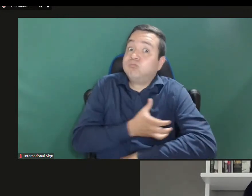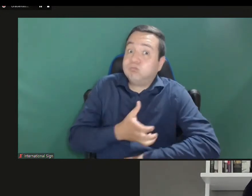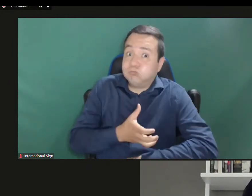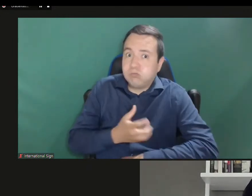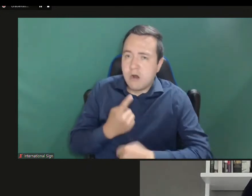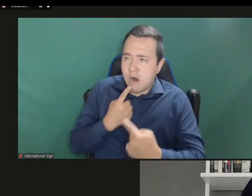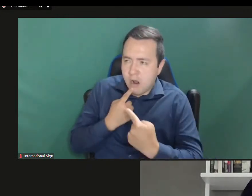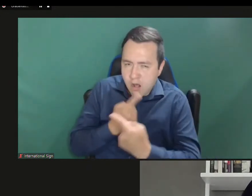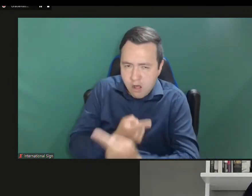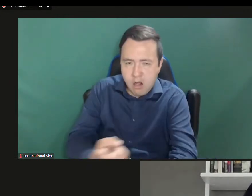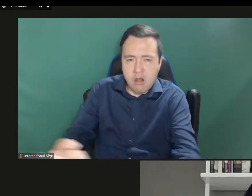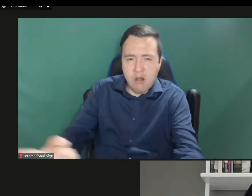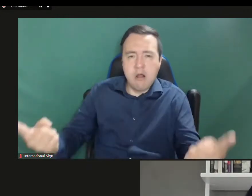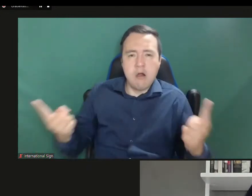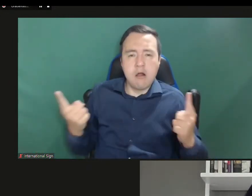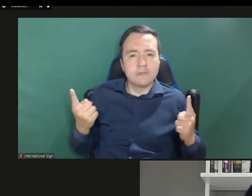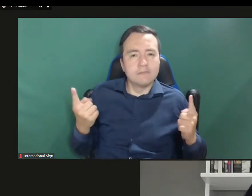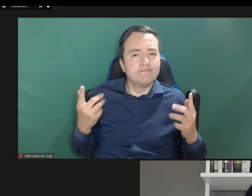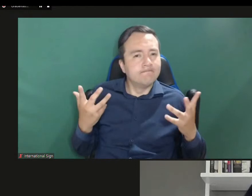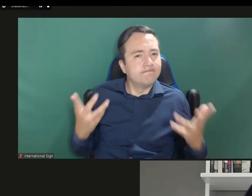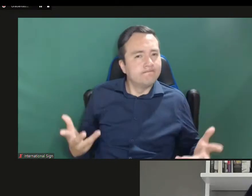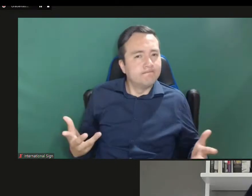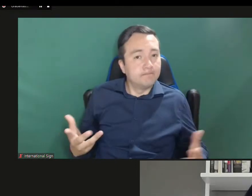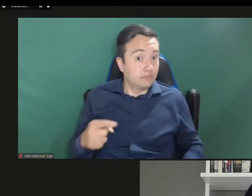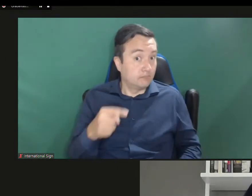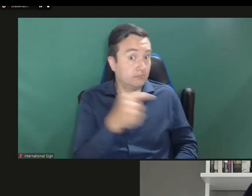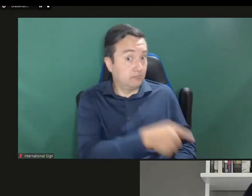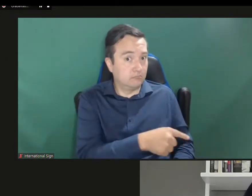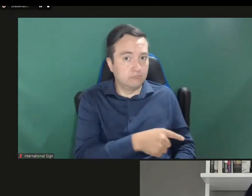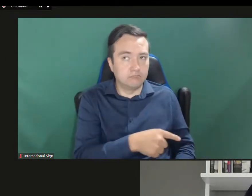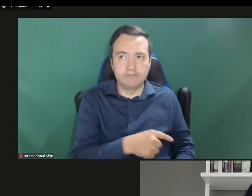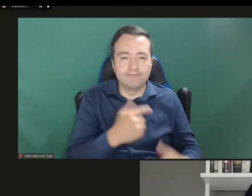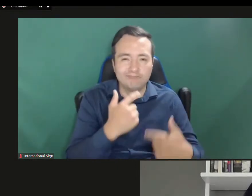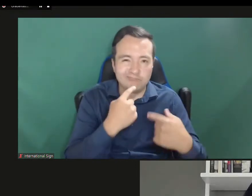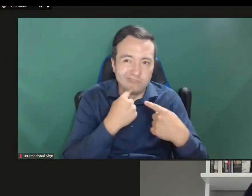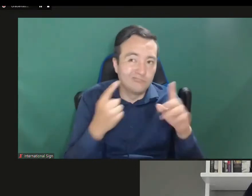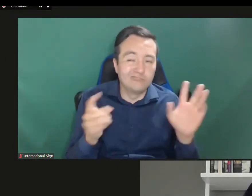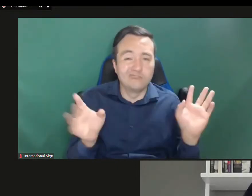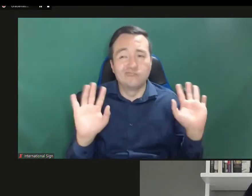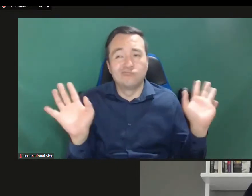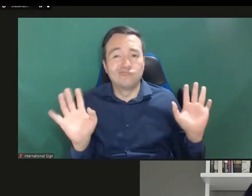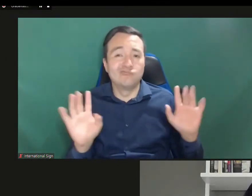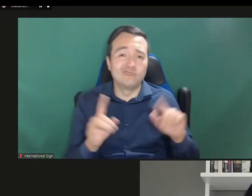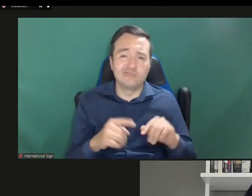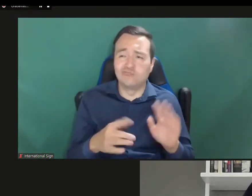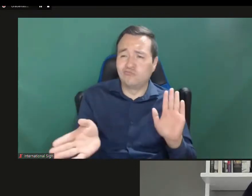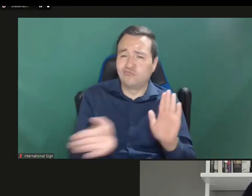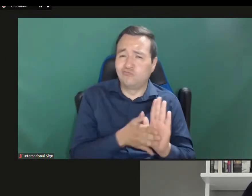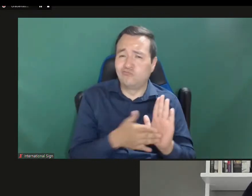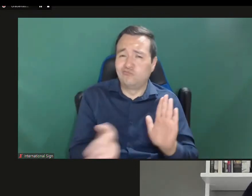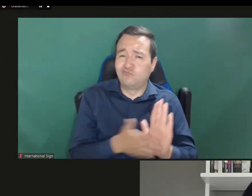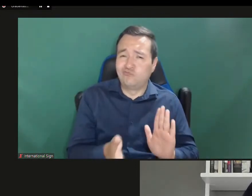very powerful. They're not really rooted in law, but they're still very powerful. And so they erect a